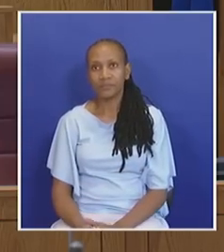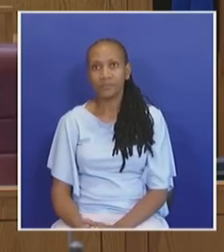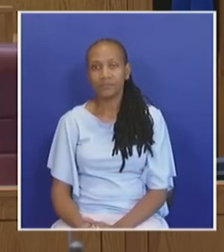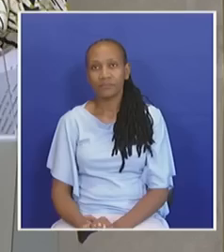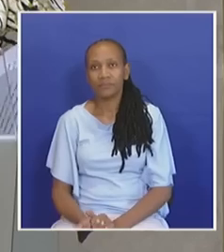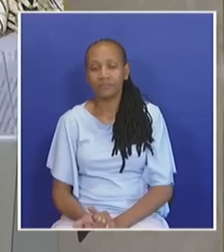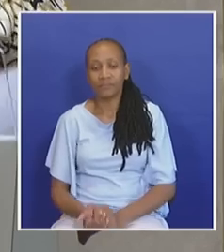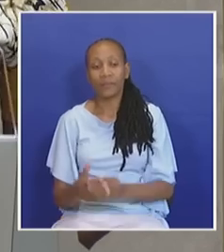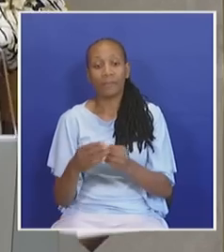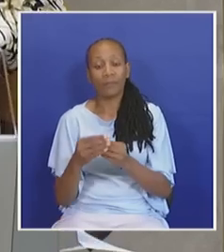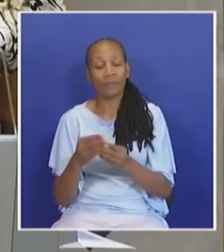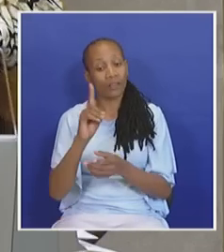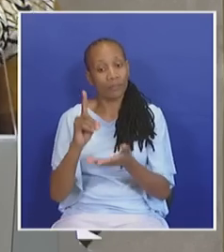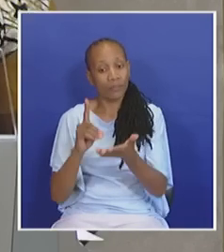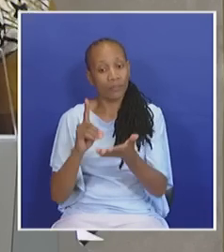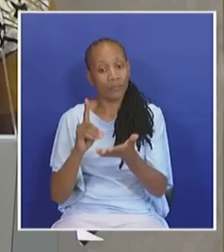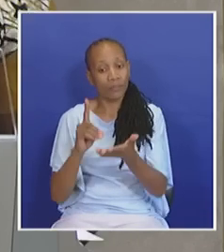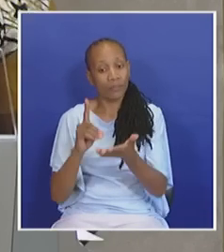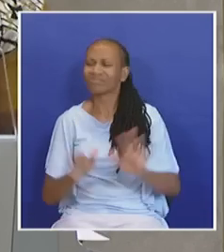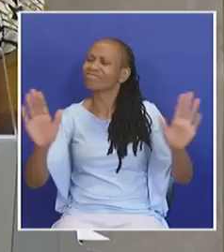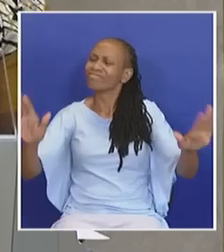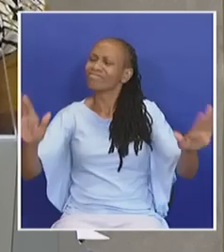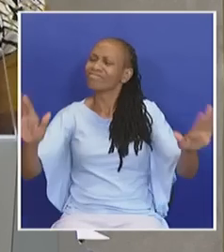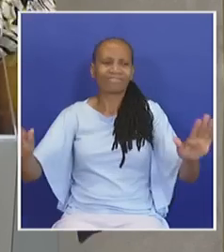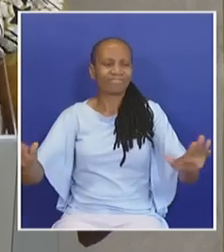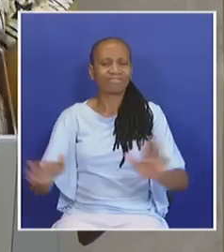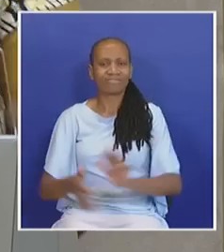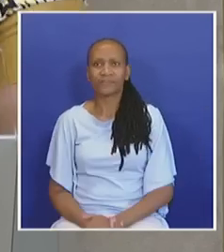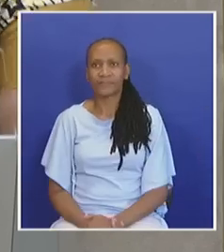Honorable Dlamini, don't drown out the speaker on the podium.